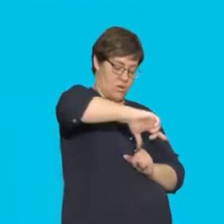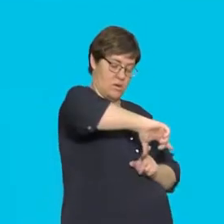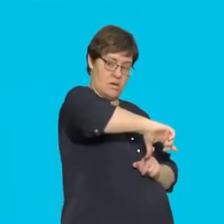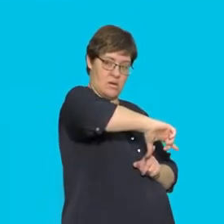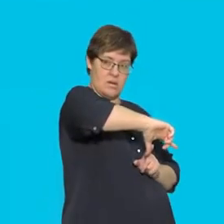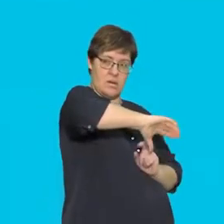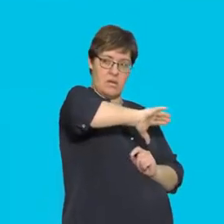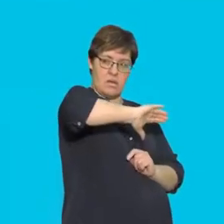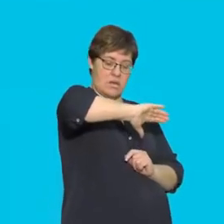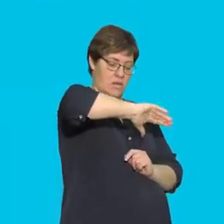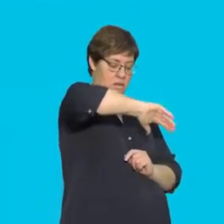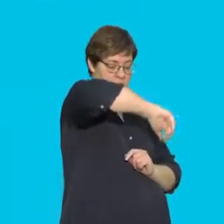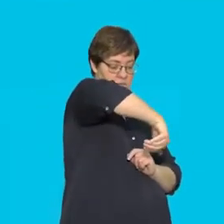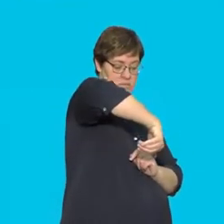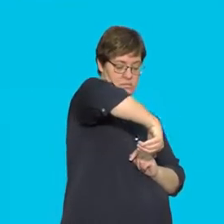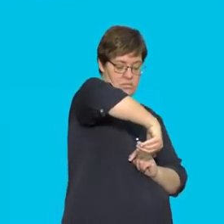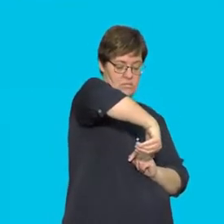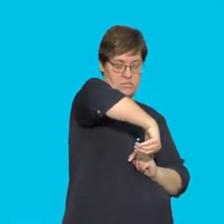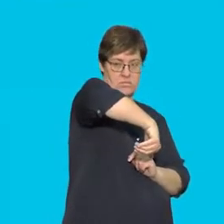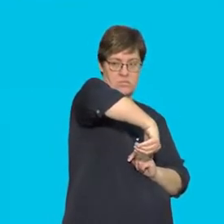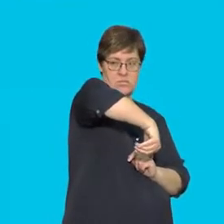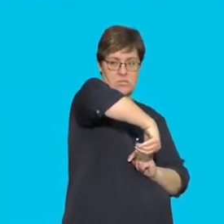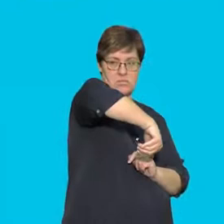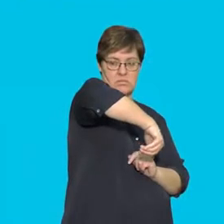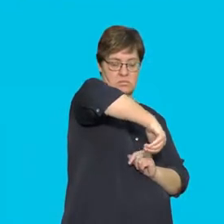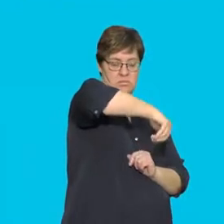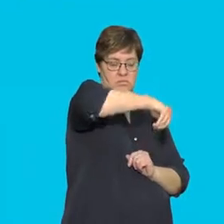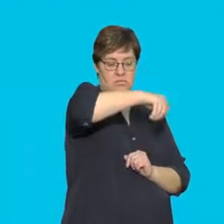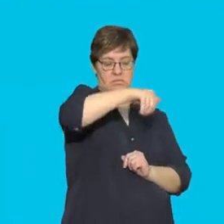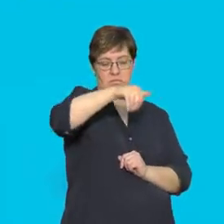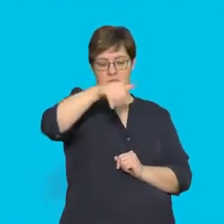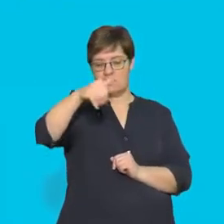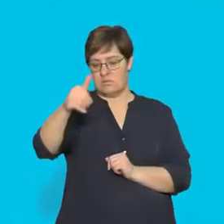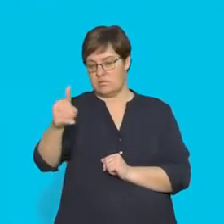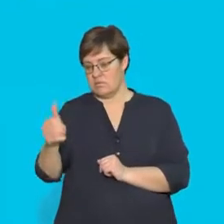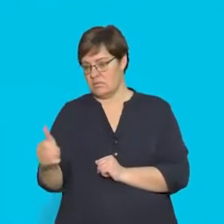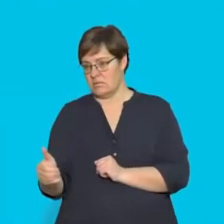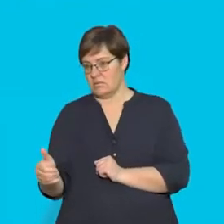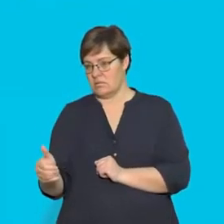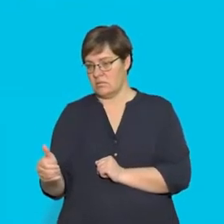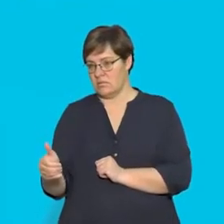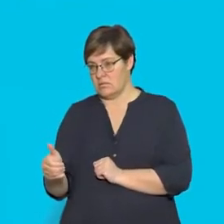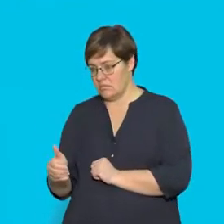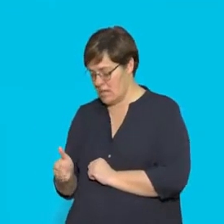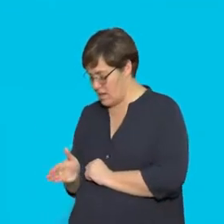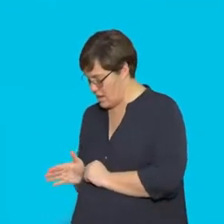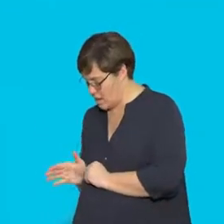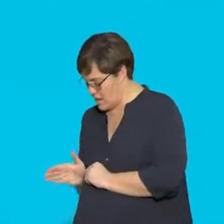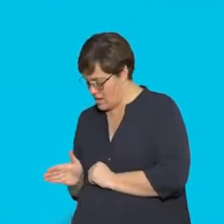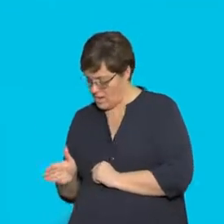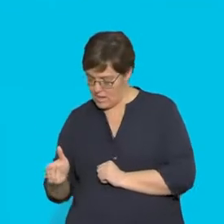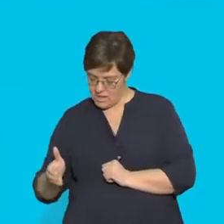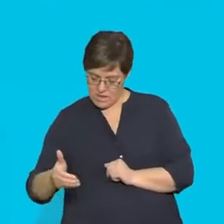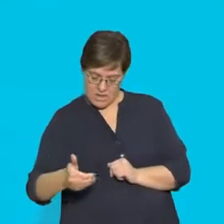lines are coming out. So if you look, there it's going down, one piece of wire, the field lines are